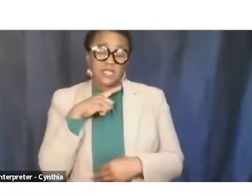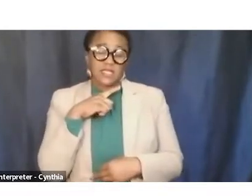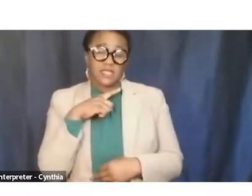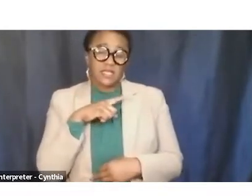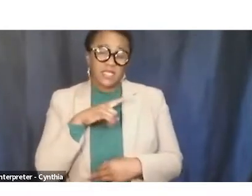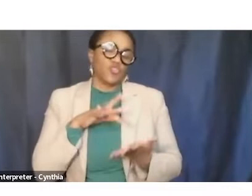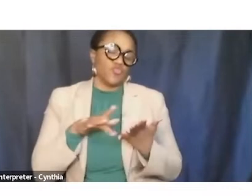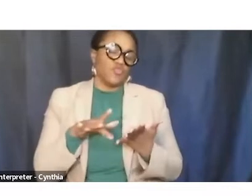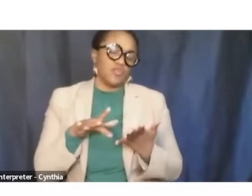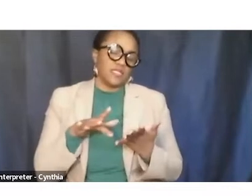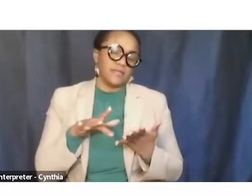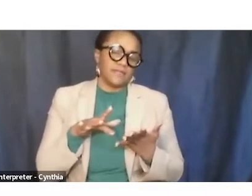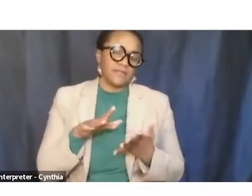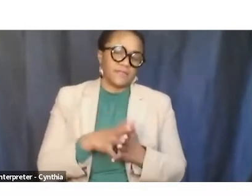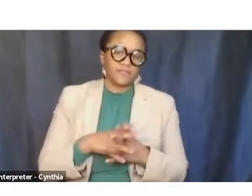rude.